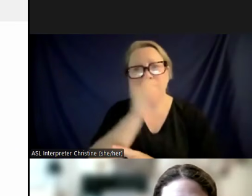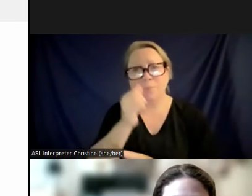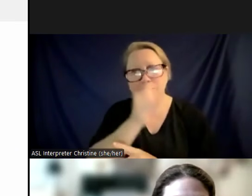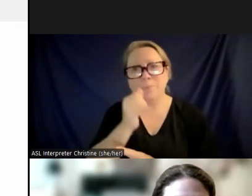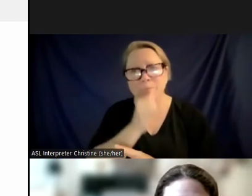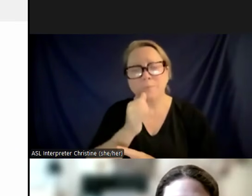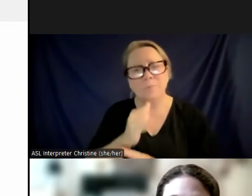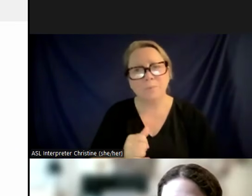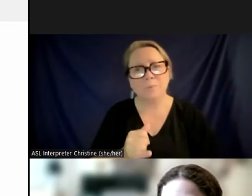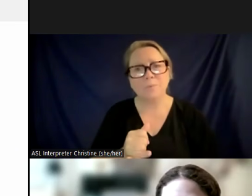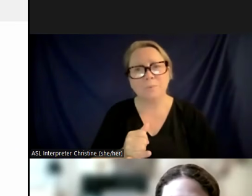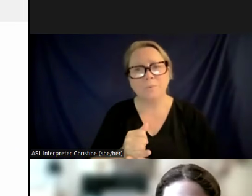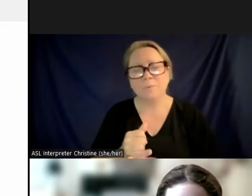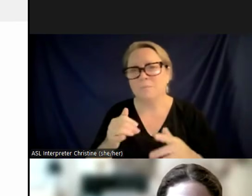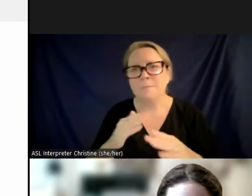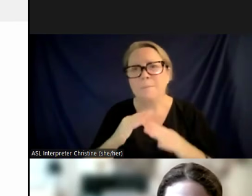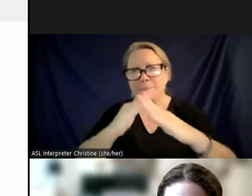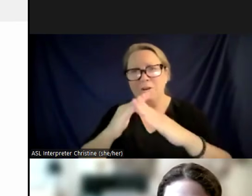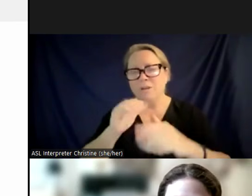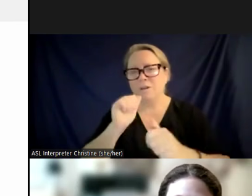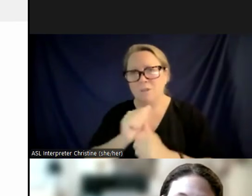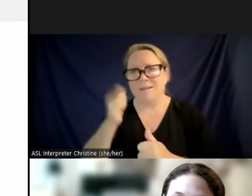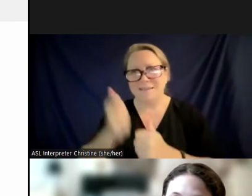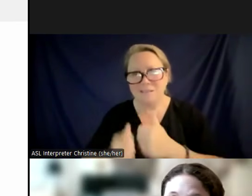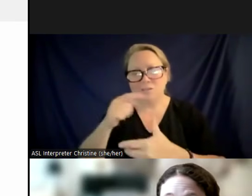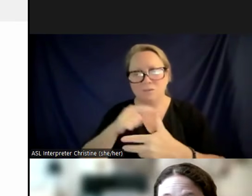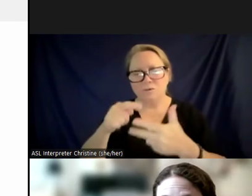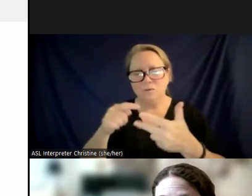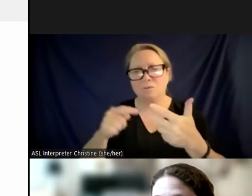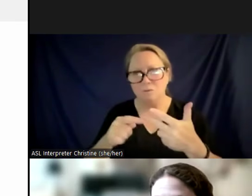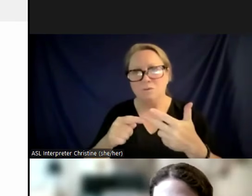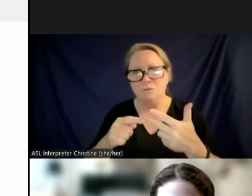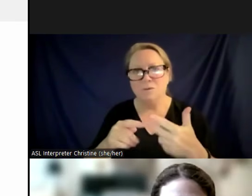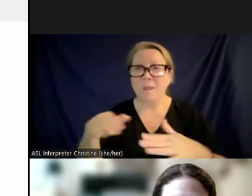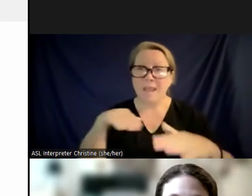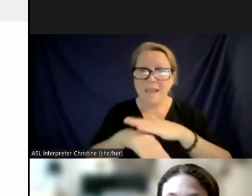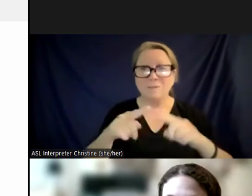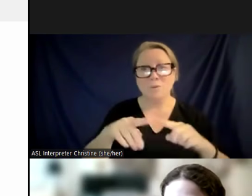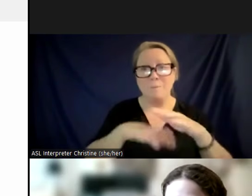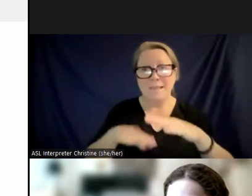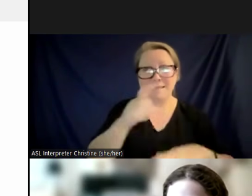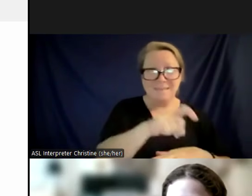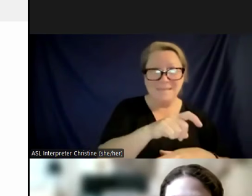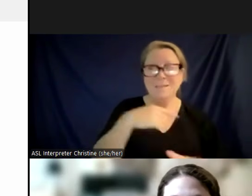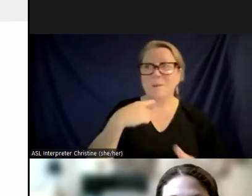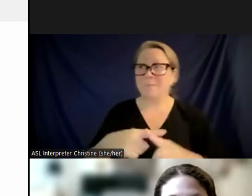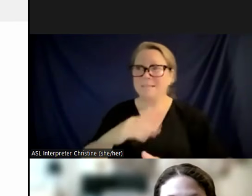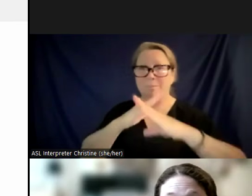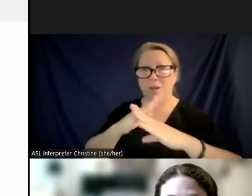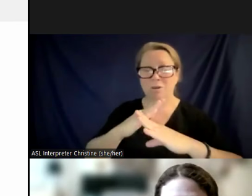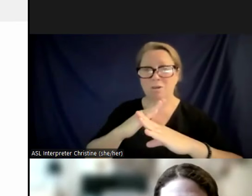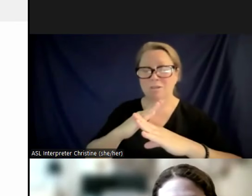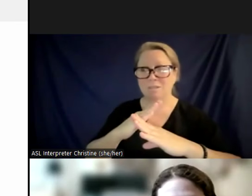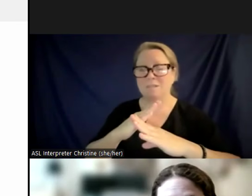and barriers covered across all 3 aims. So people's access to their basic needs and the barriers they face